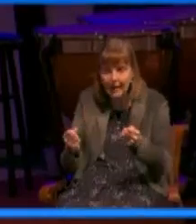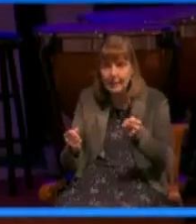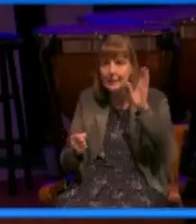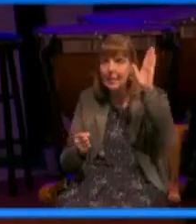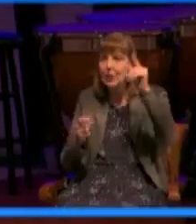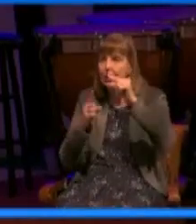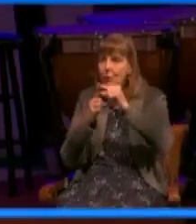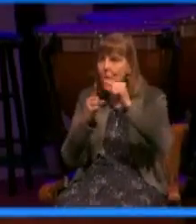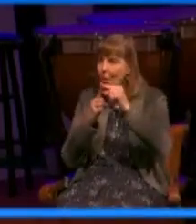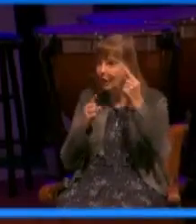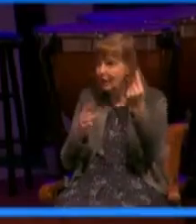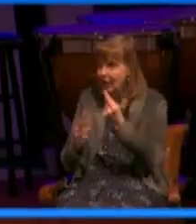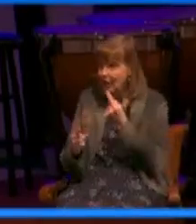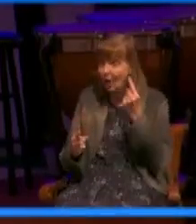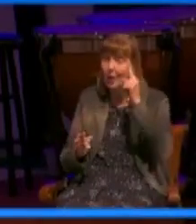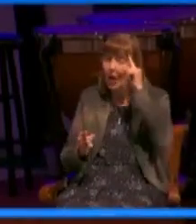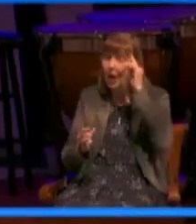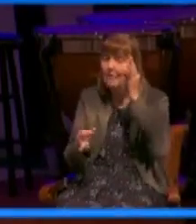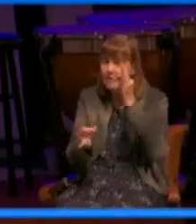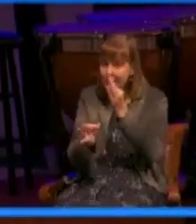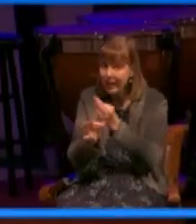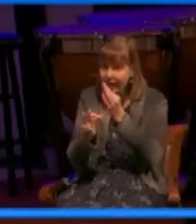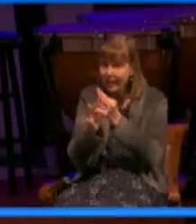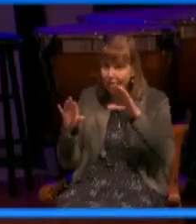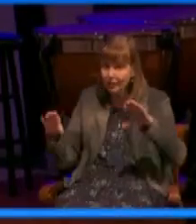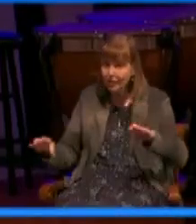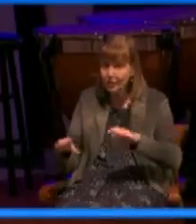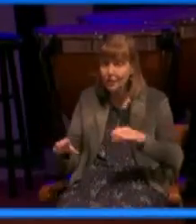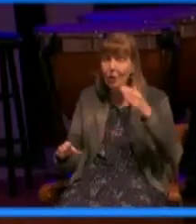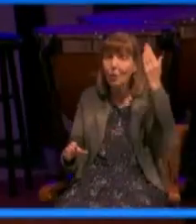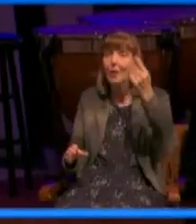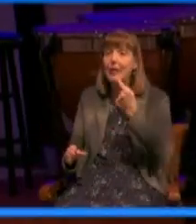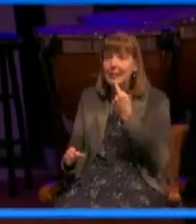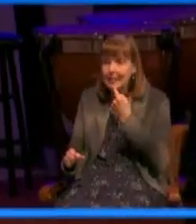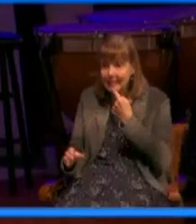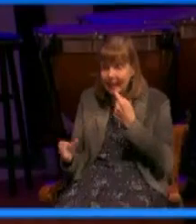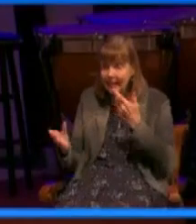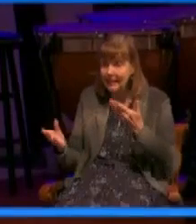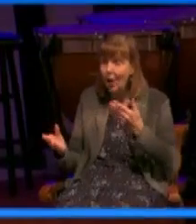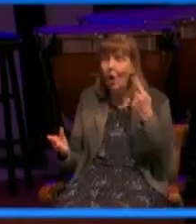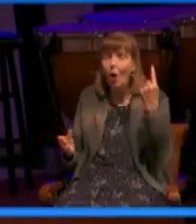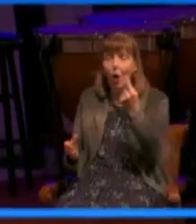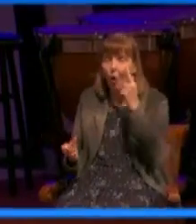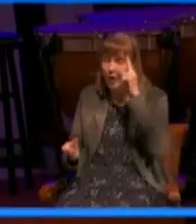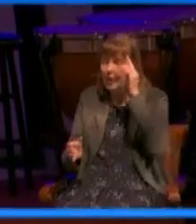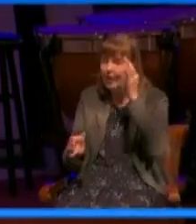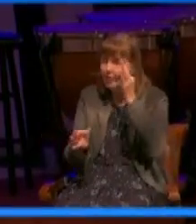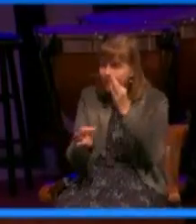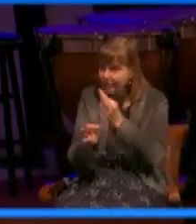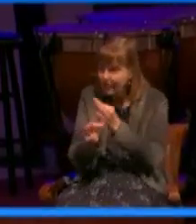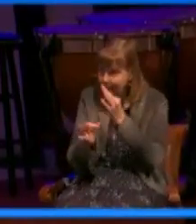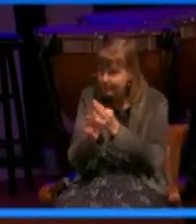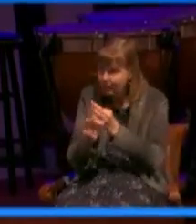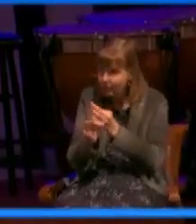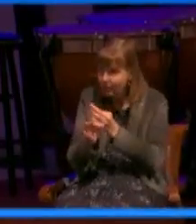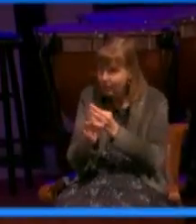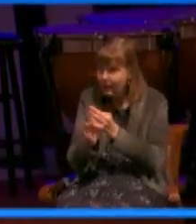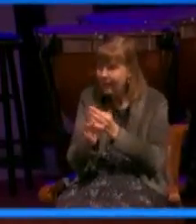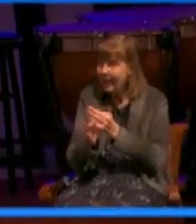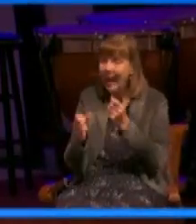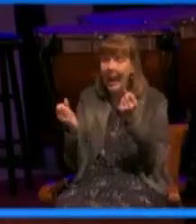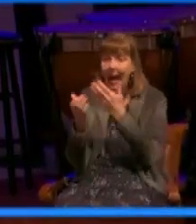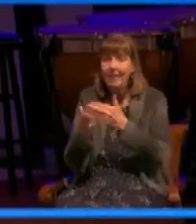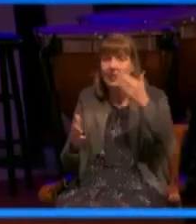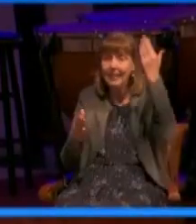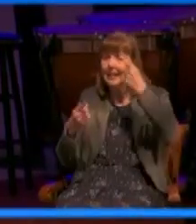do what he says he will do. He is always faithful to accomplish what he